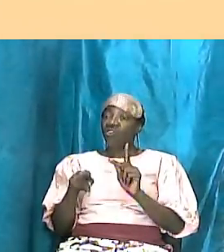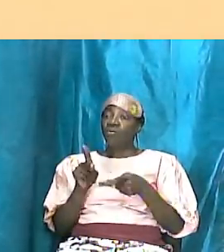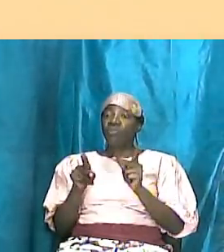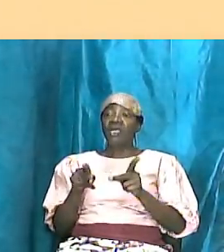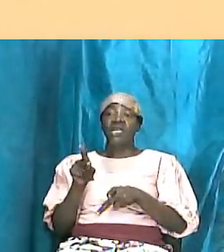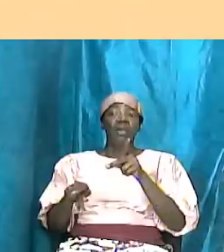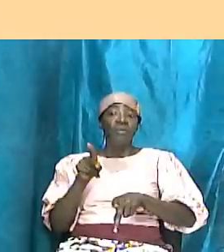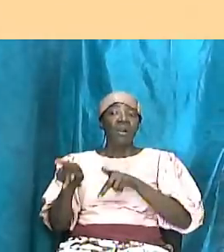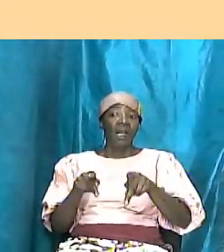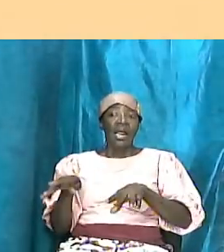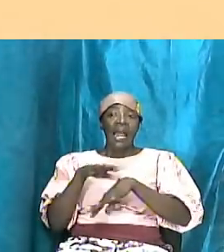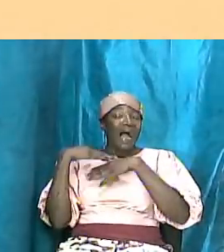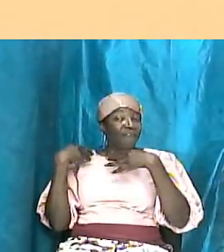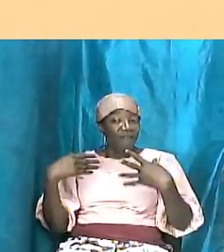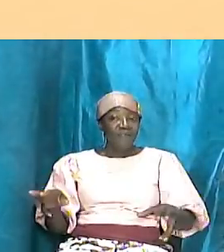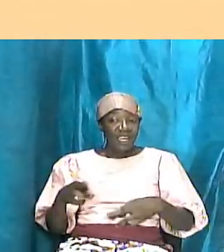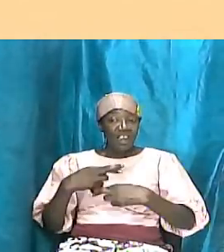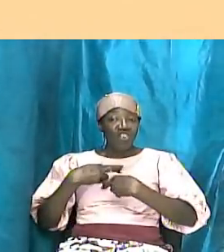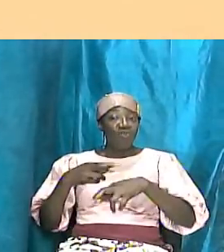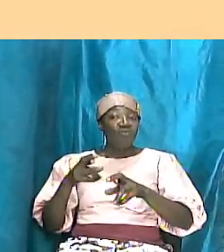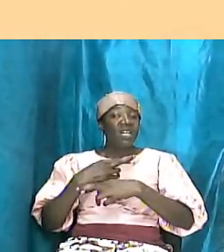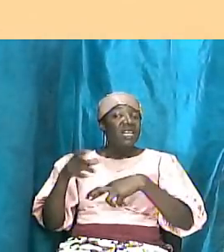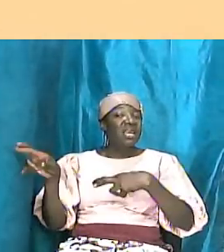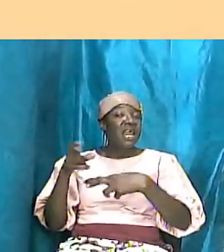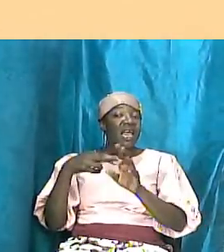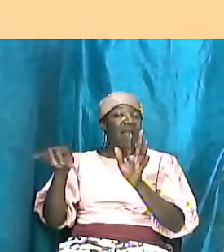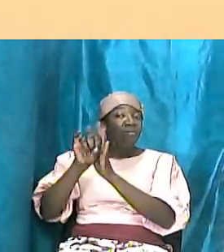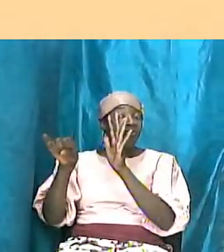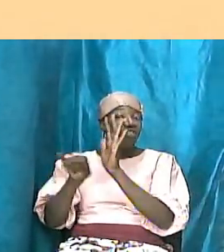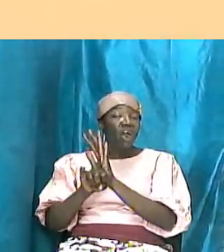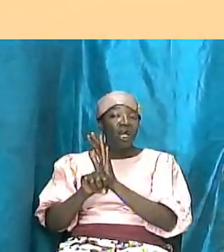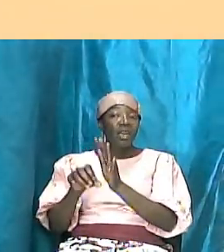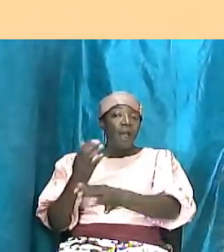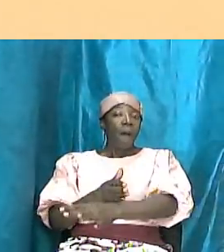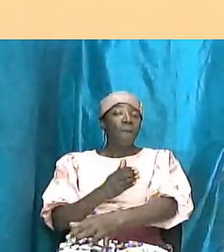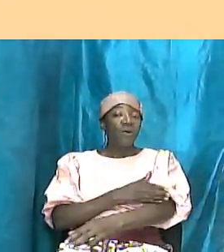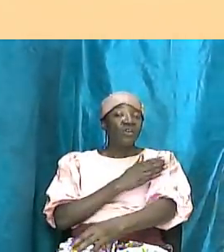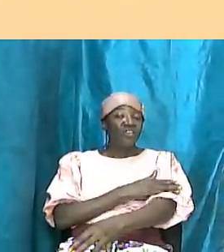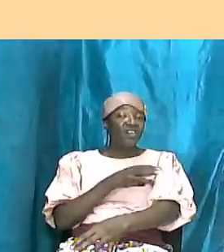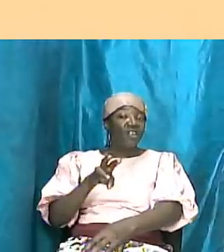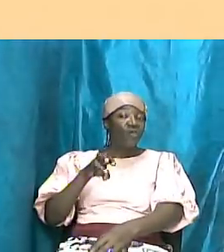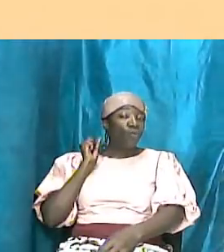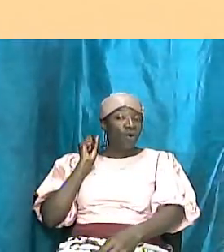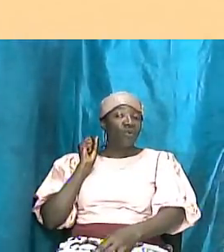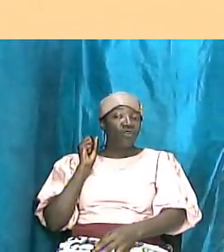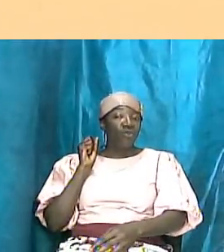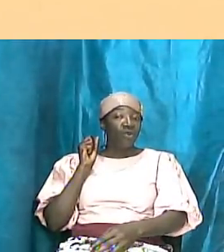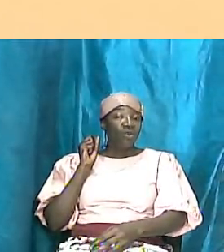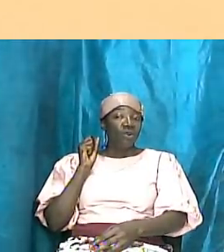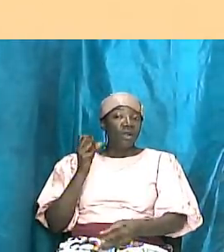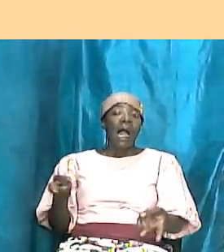and complete the redemption process, it was going to happen